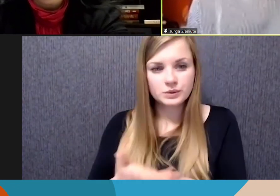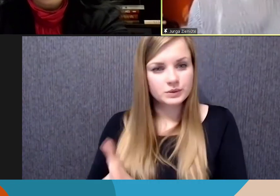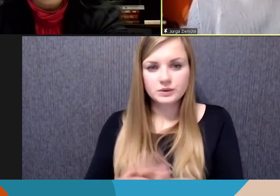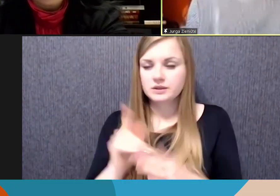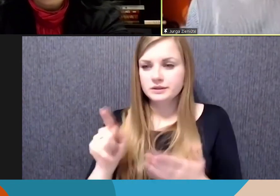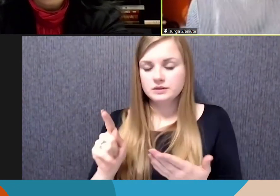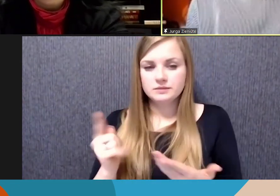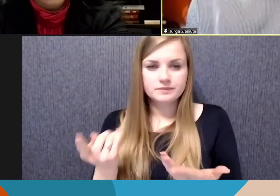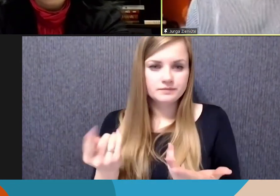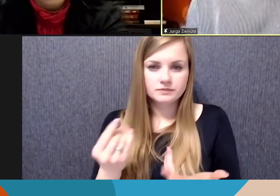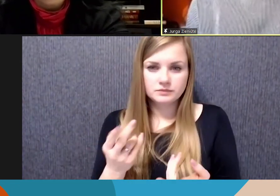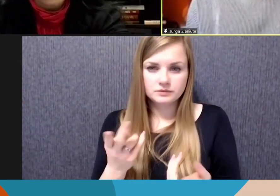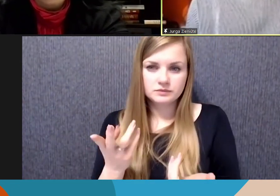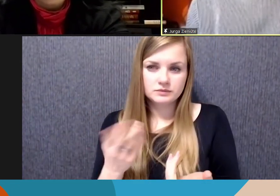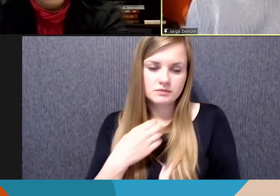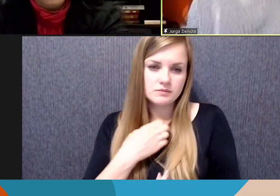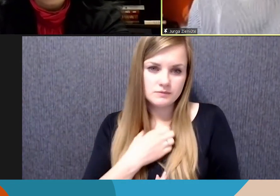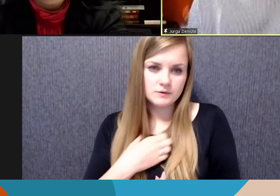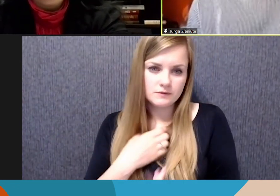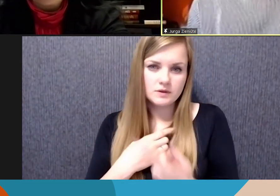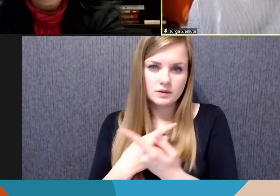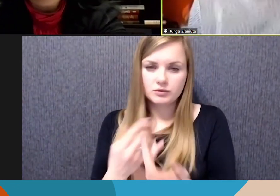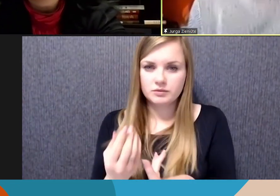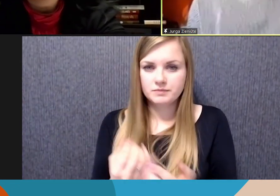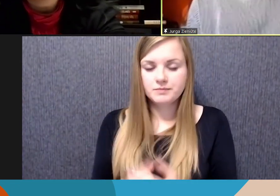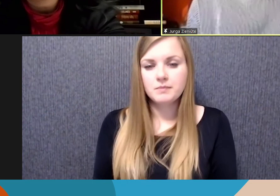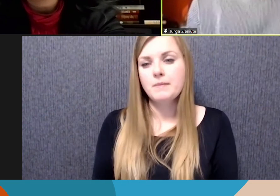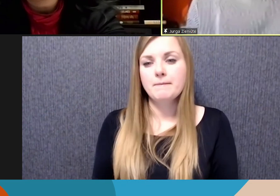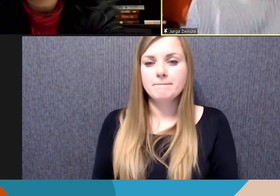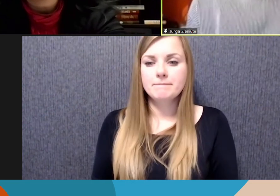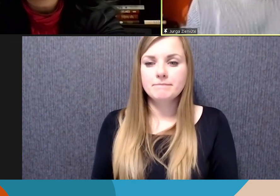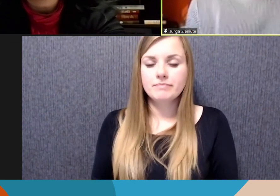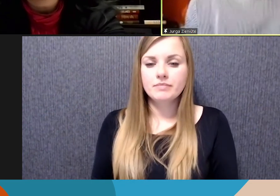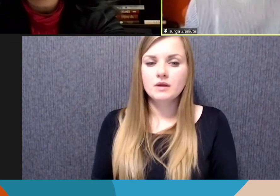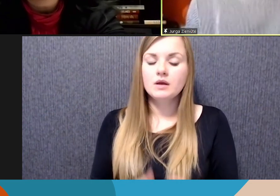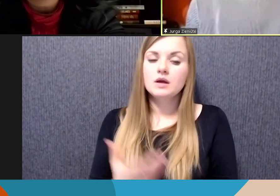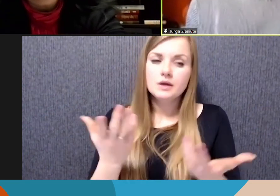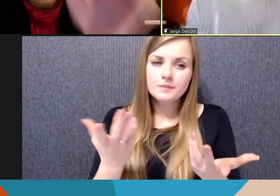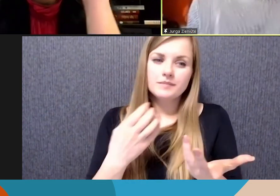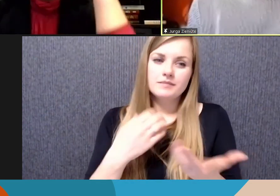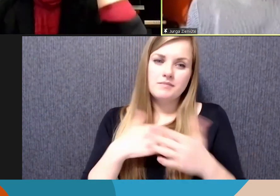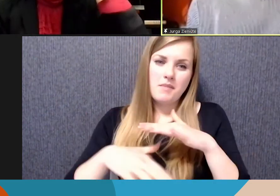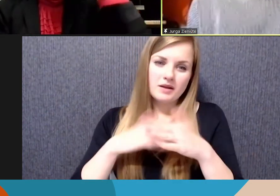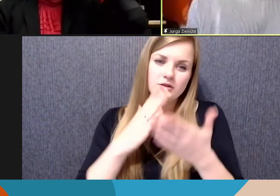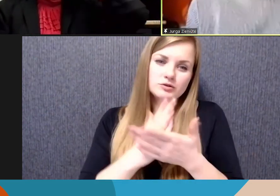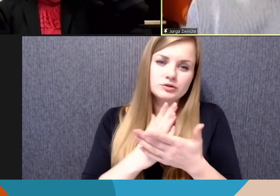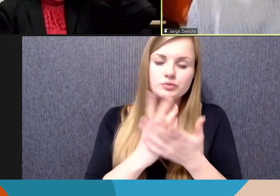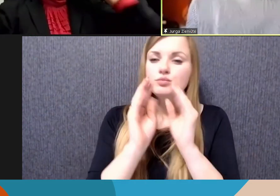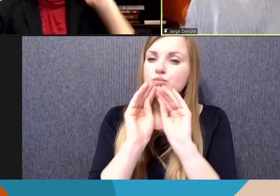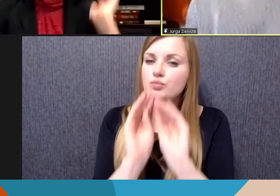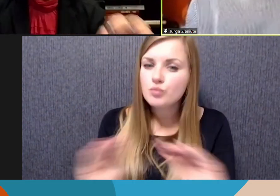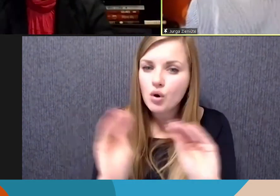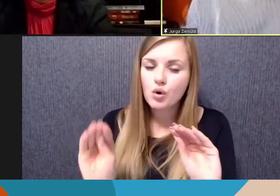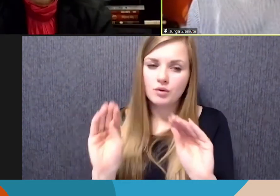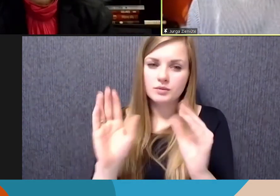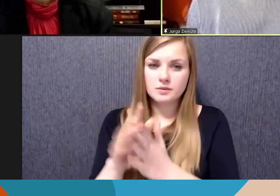and this experience is the most painful. These are the main aspects.